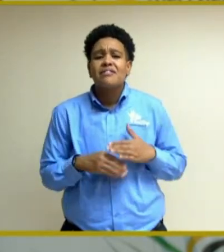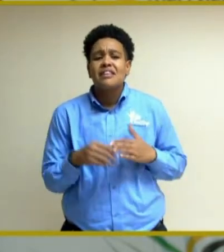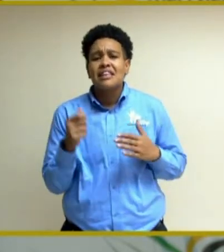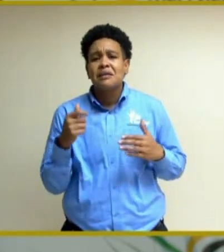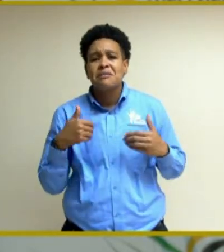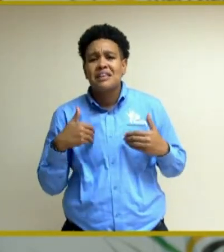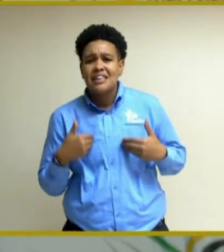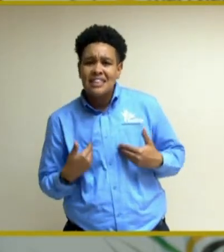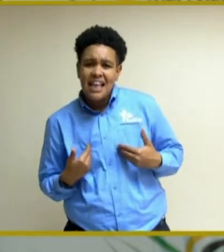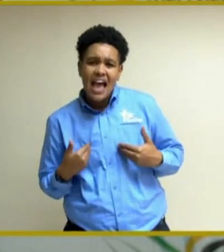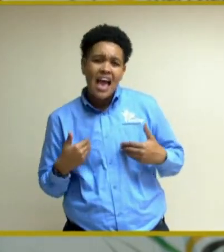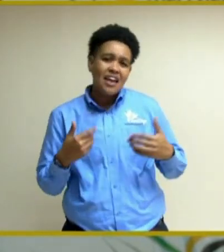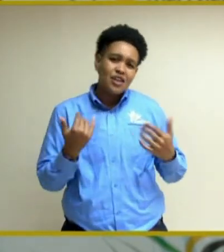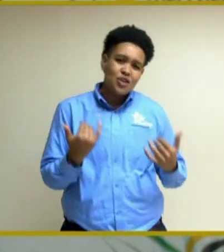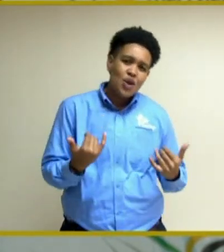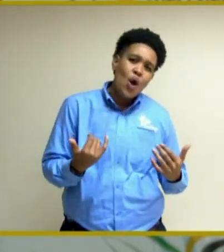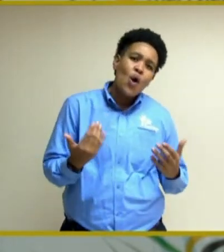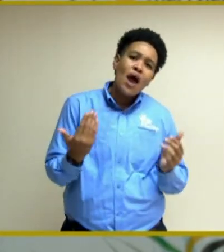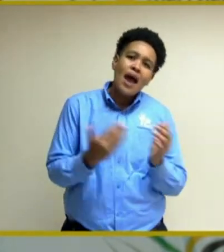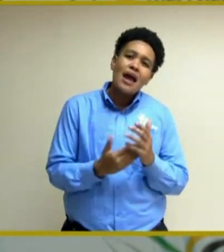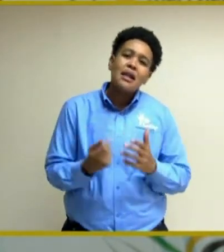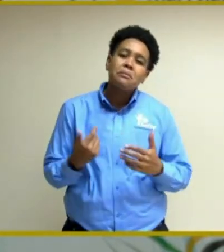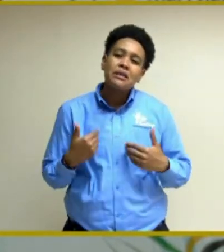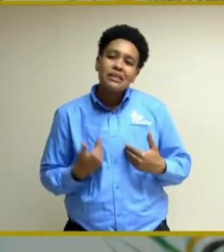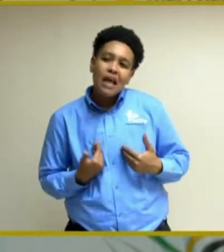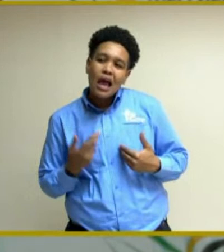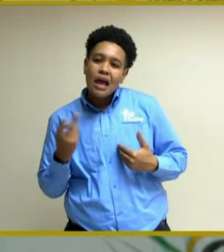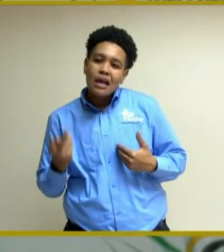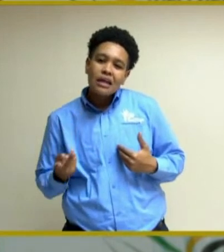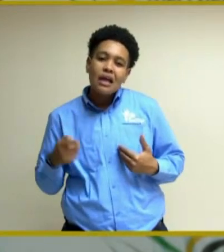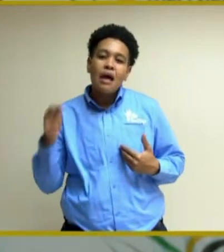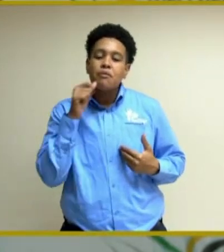not sure. Those are expected